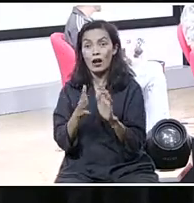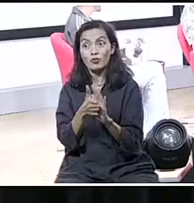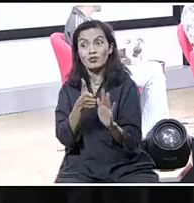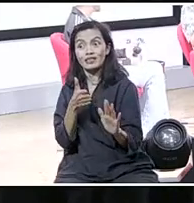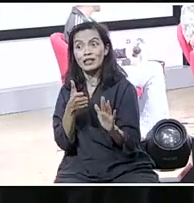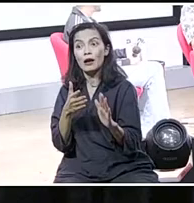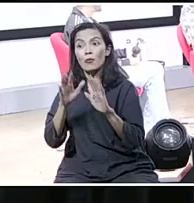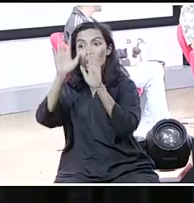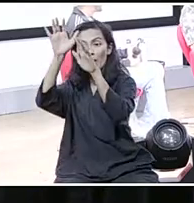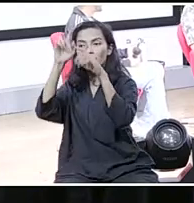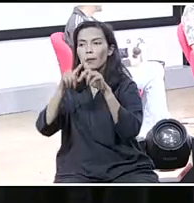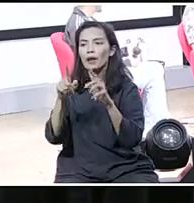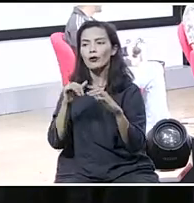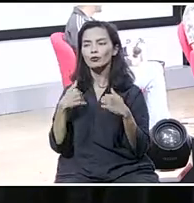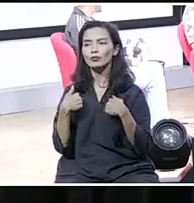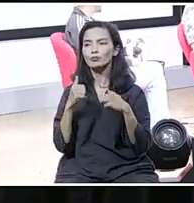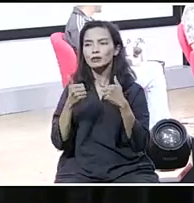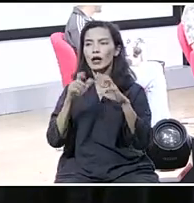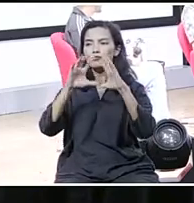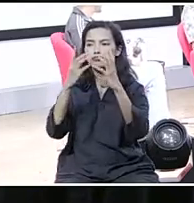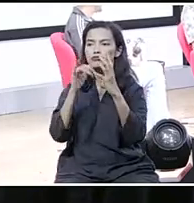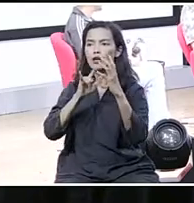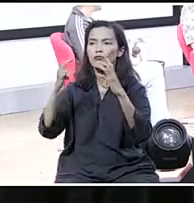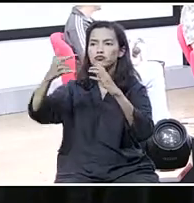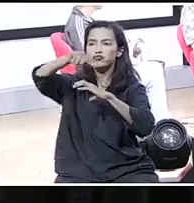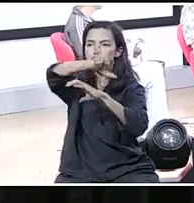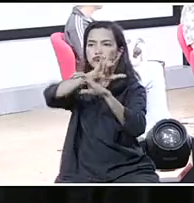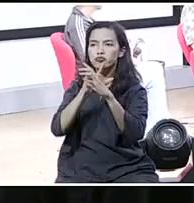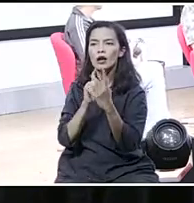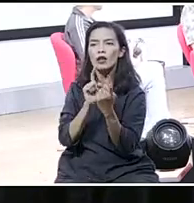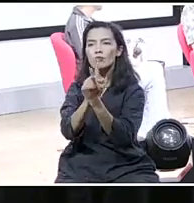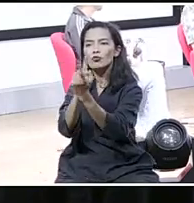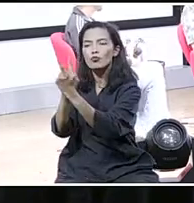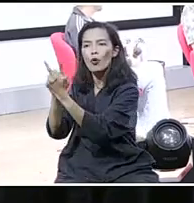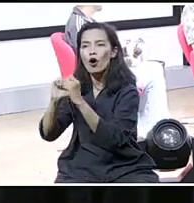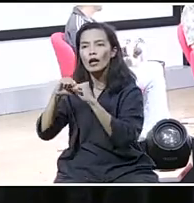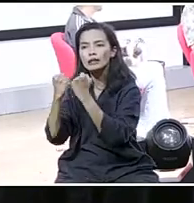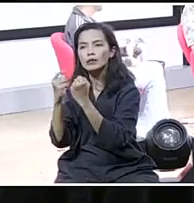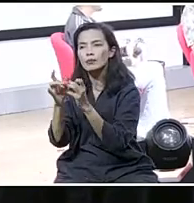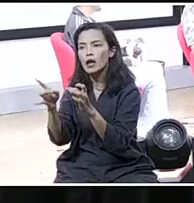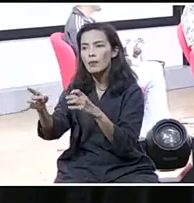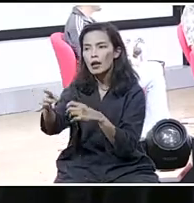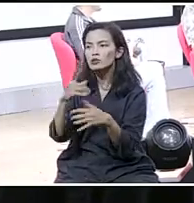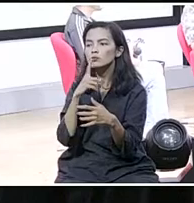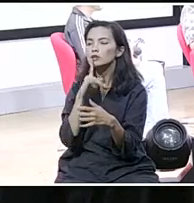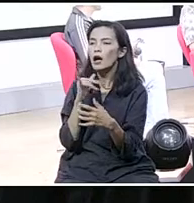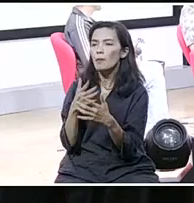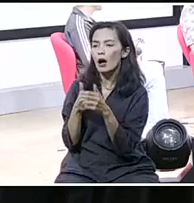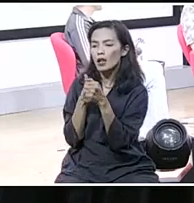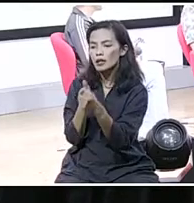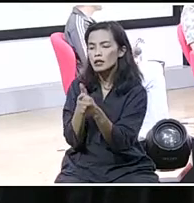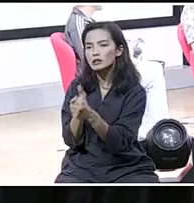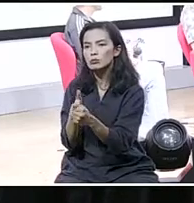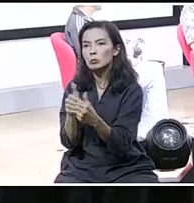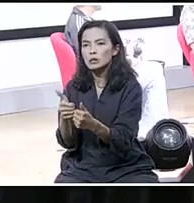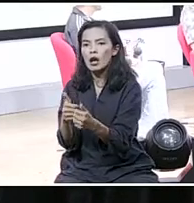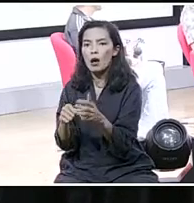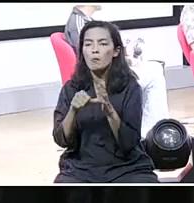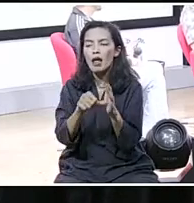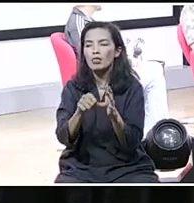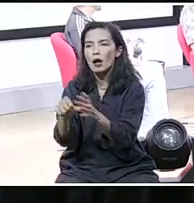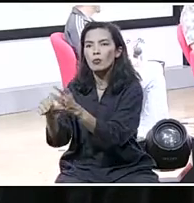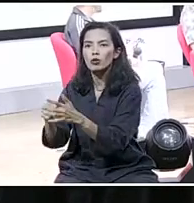the country, the world, speaking to different organizations on leadership, trying to empower people to reach